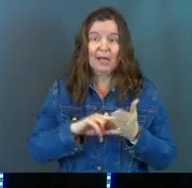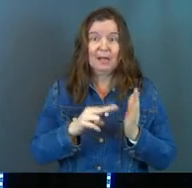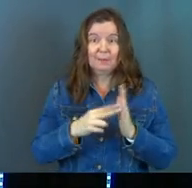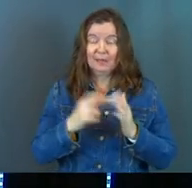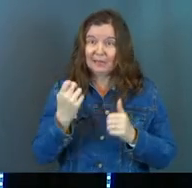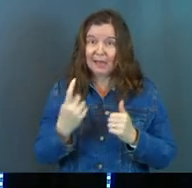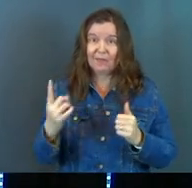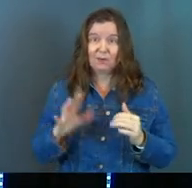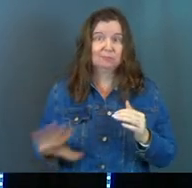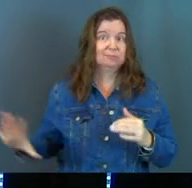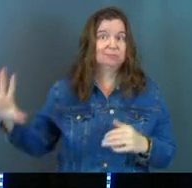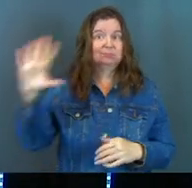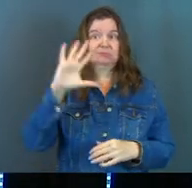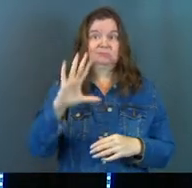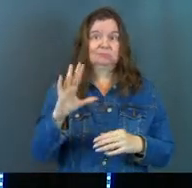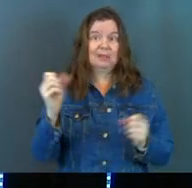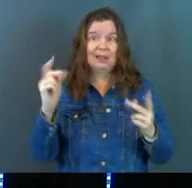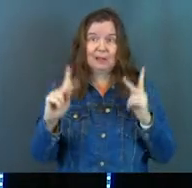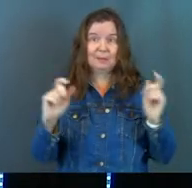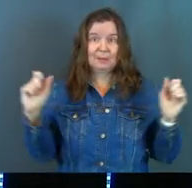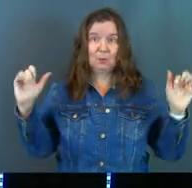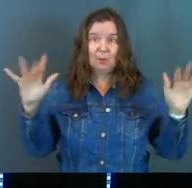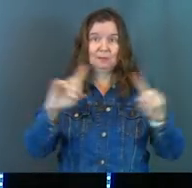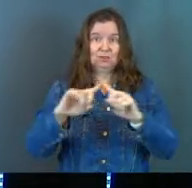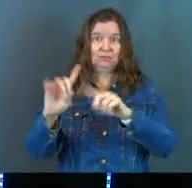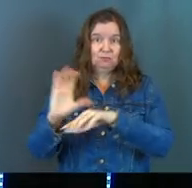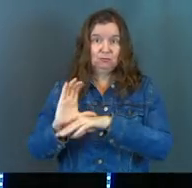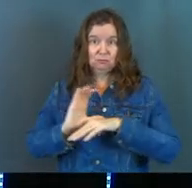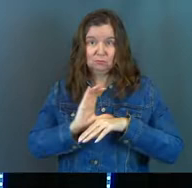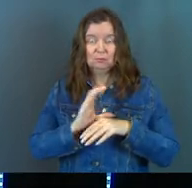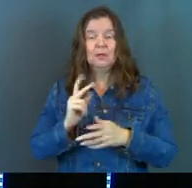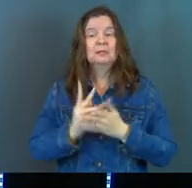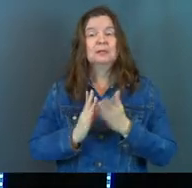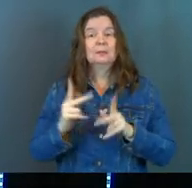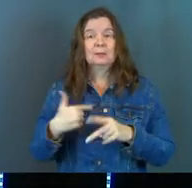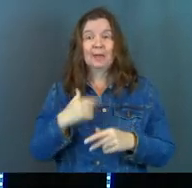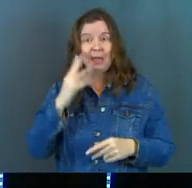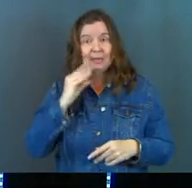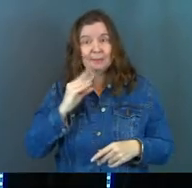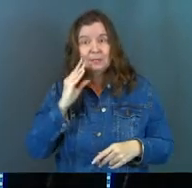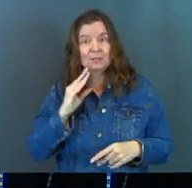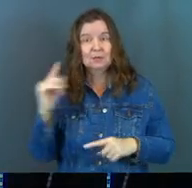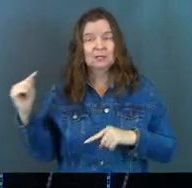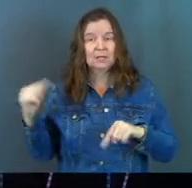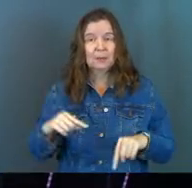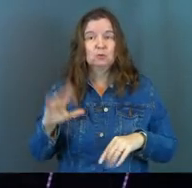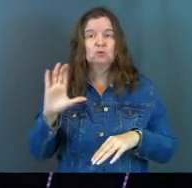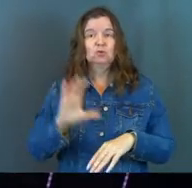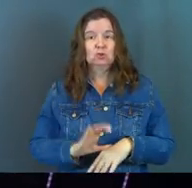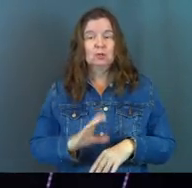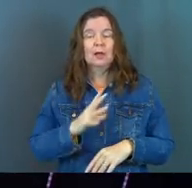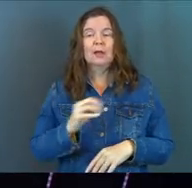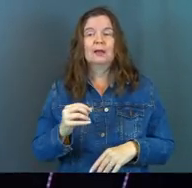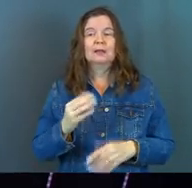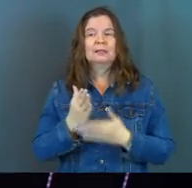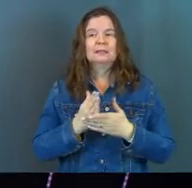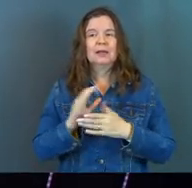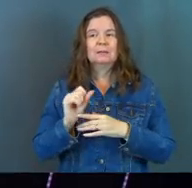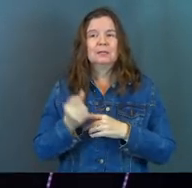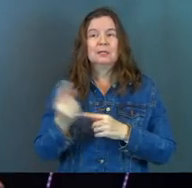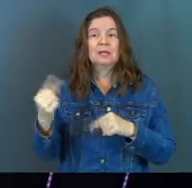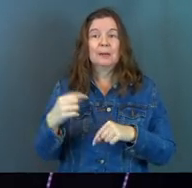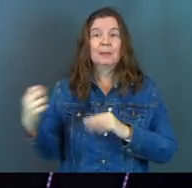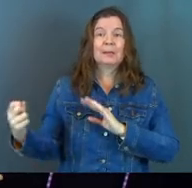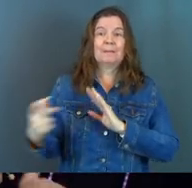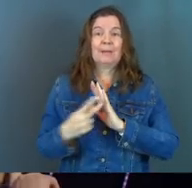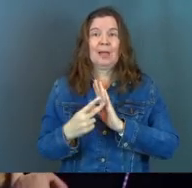mean everywhere, a lot of people came to church. And some people had an experience coming to church, and in some cases